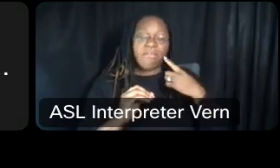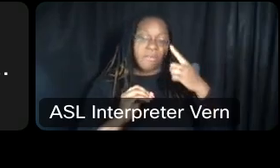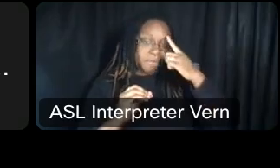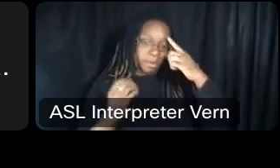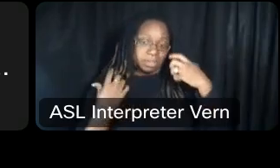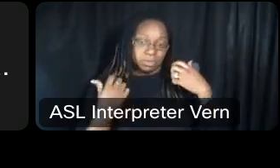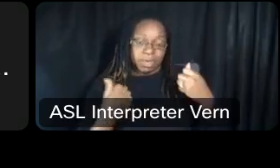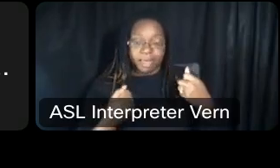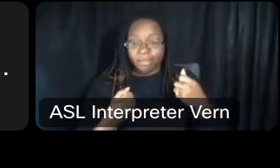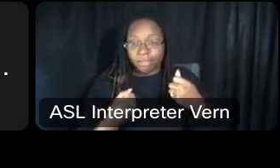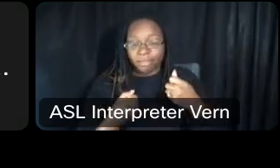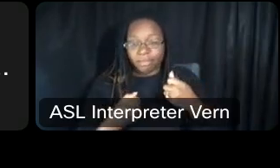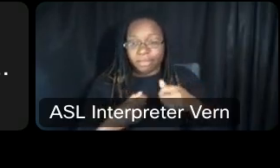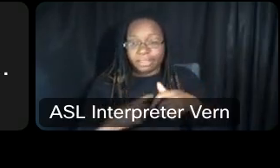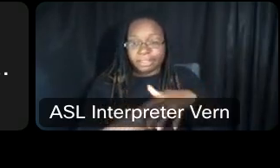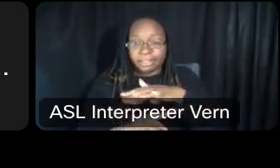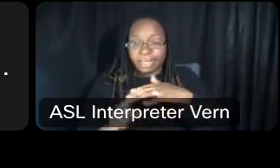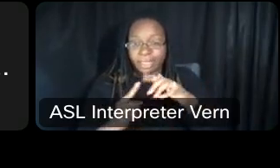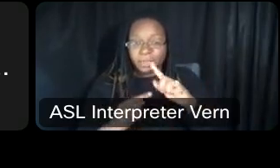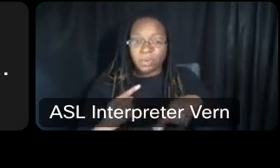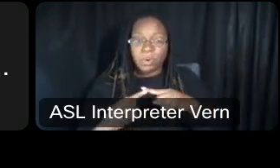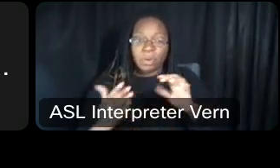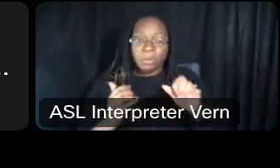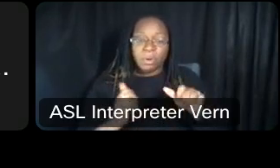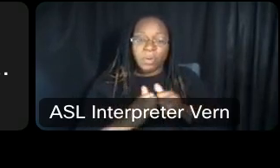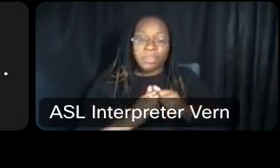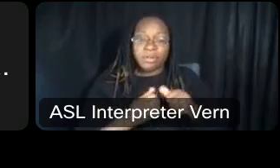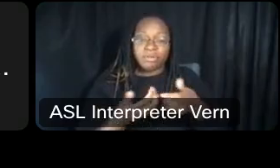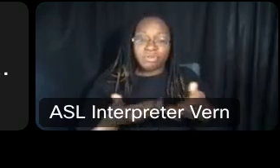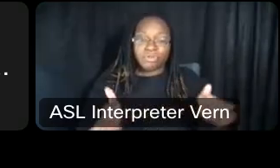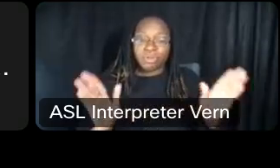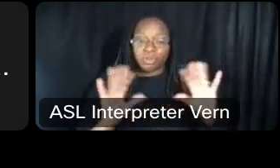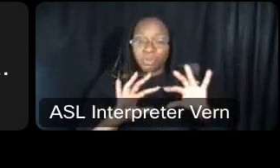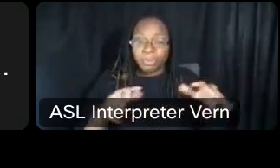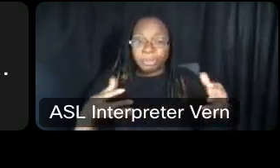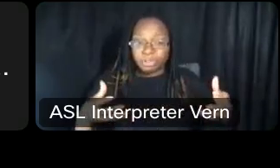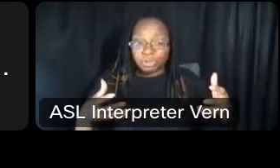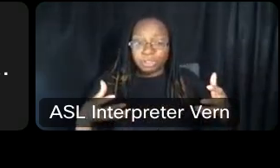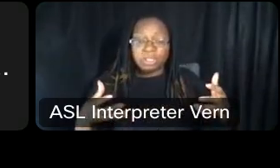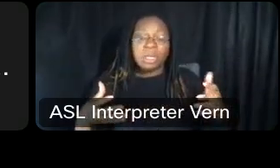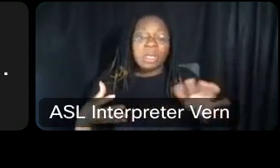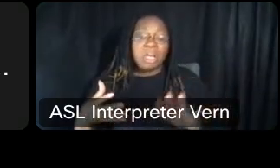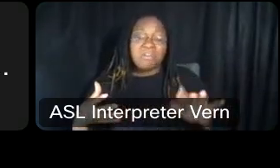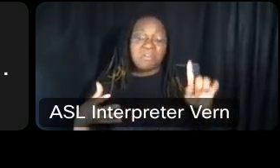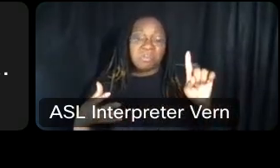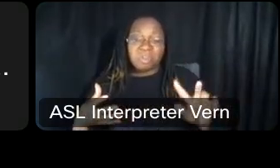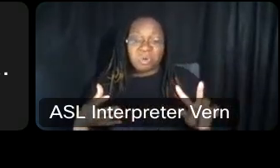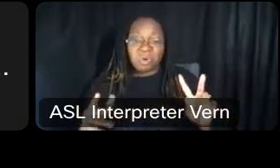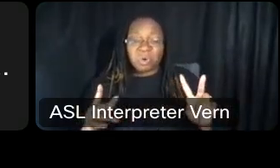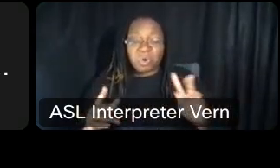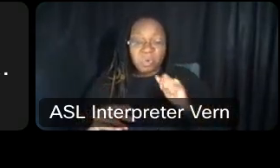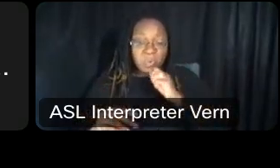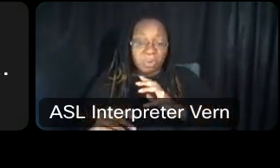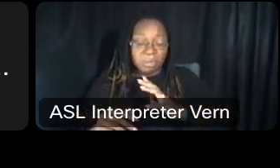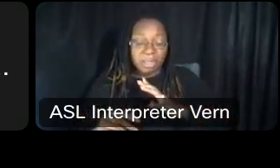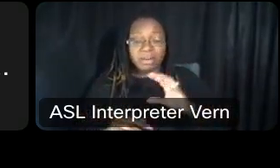population. So around a third of women in outpatient mental health settings, around a third of women in inpatient mental